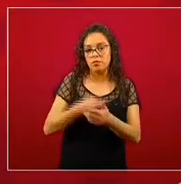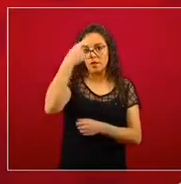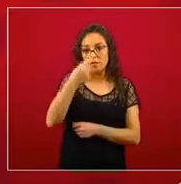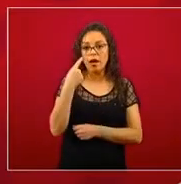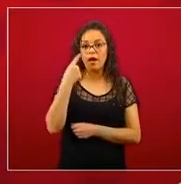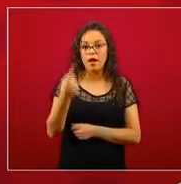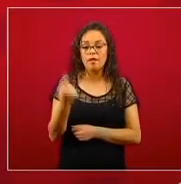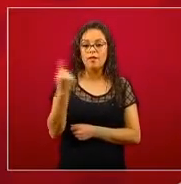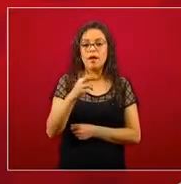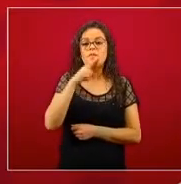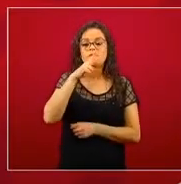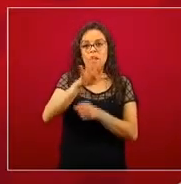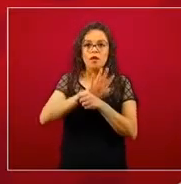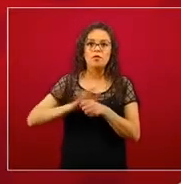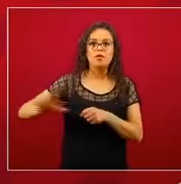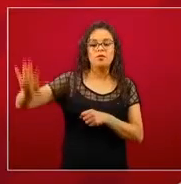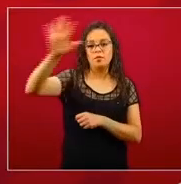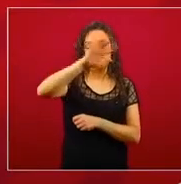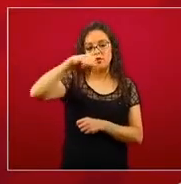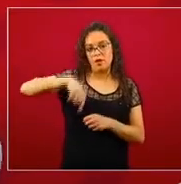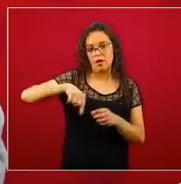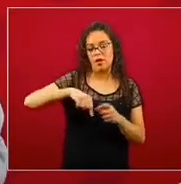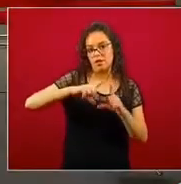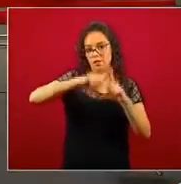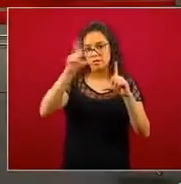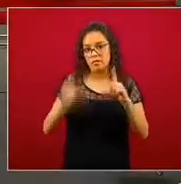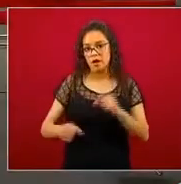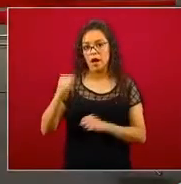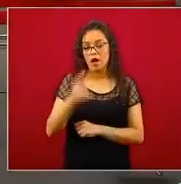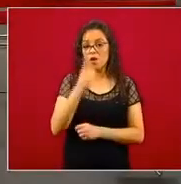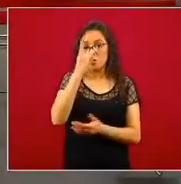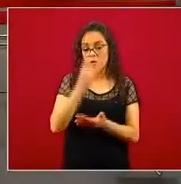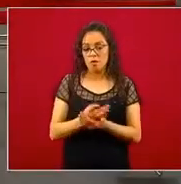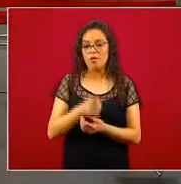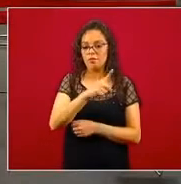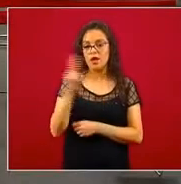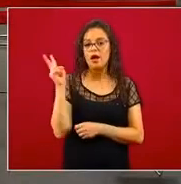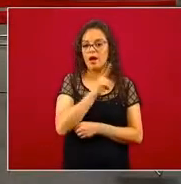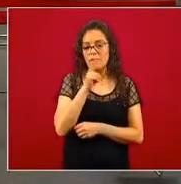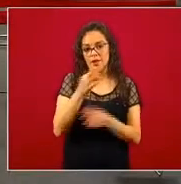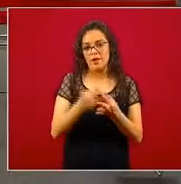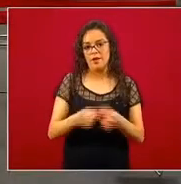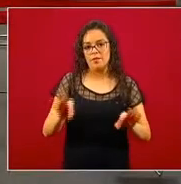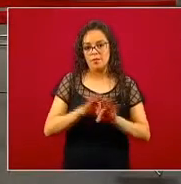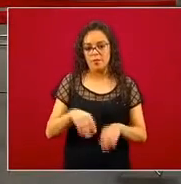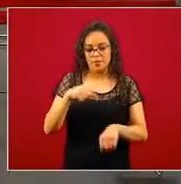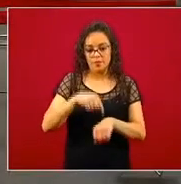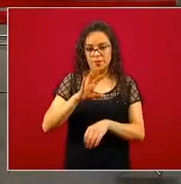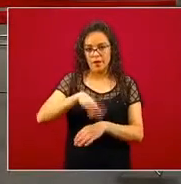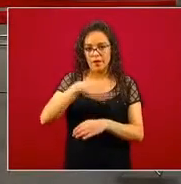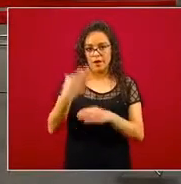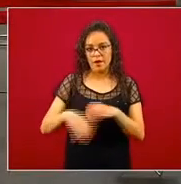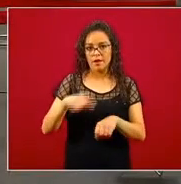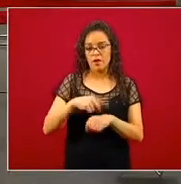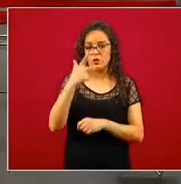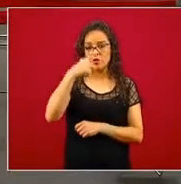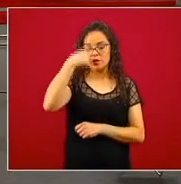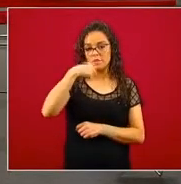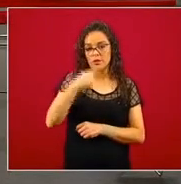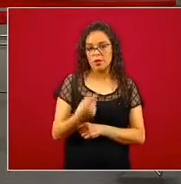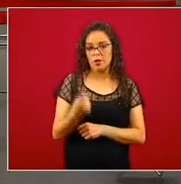Victor Manuel Toledo, our Secretary of and the